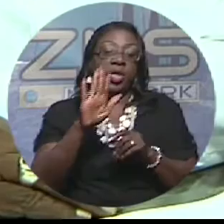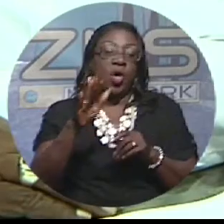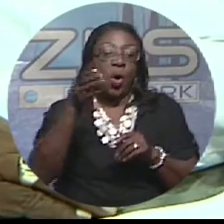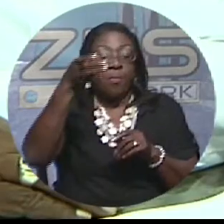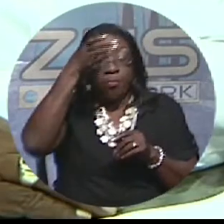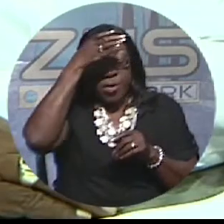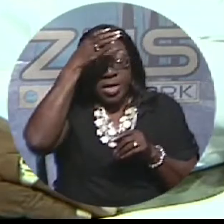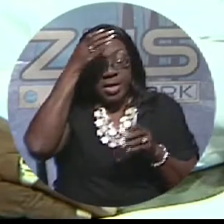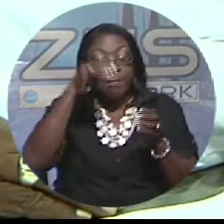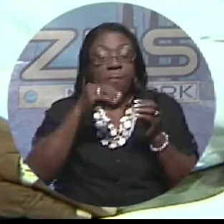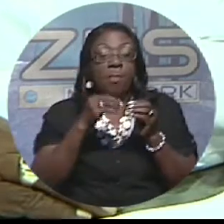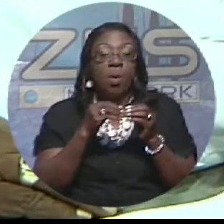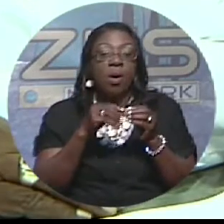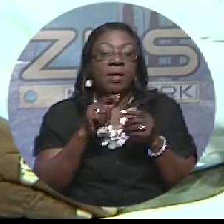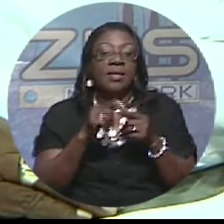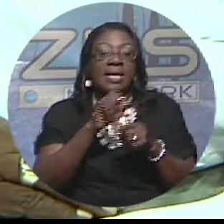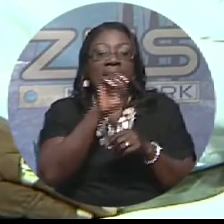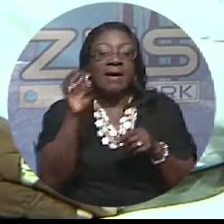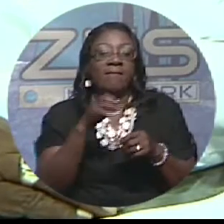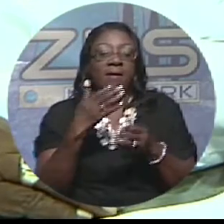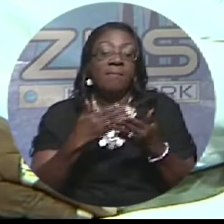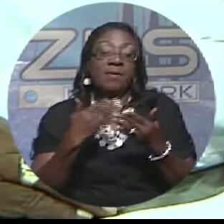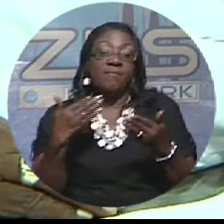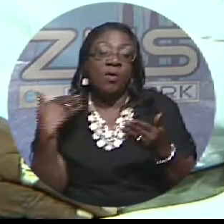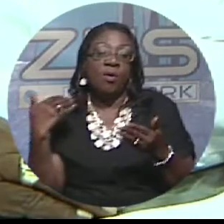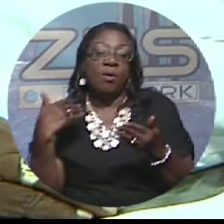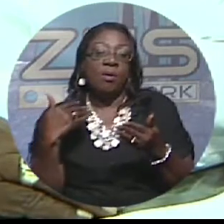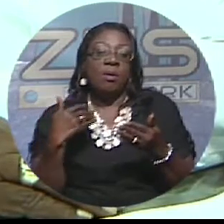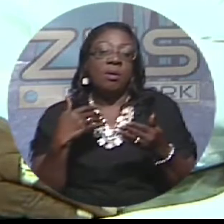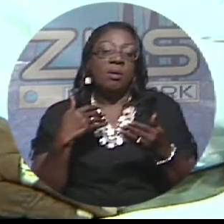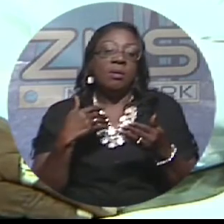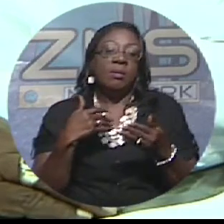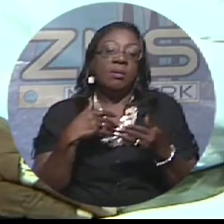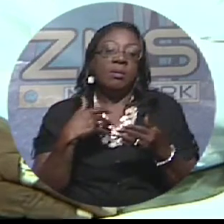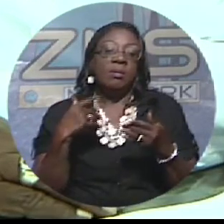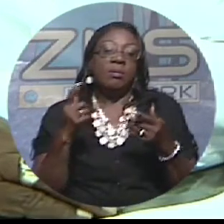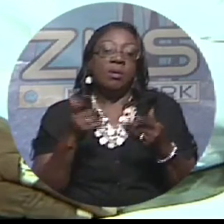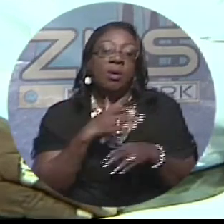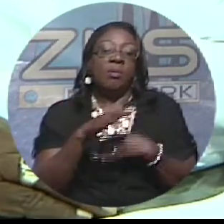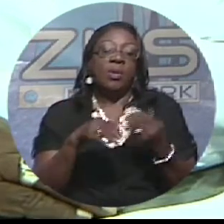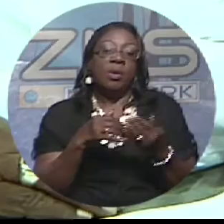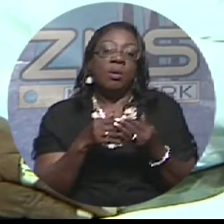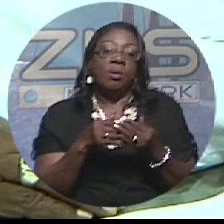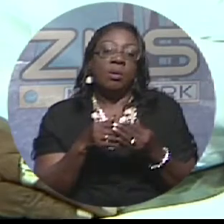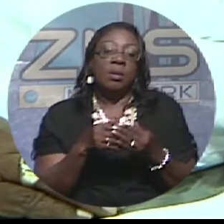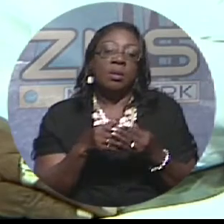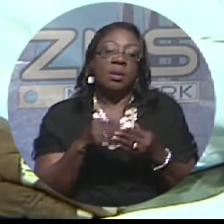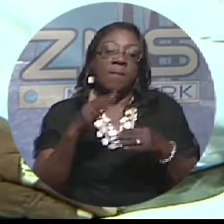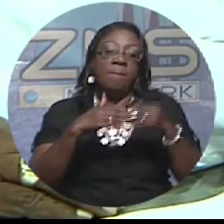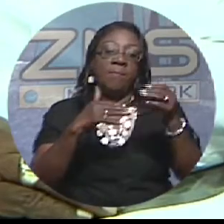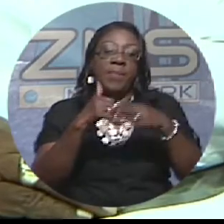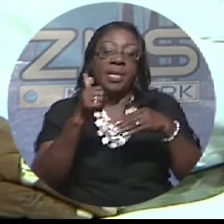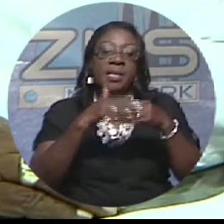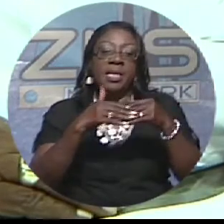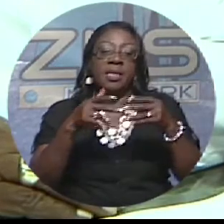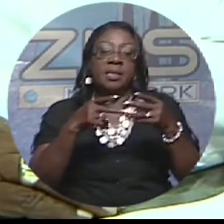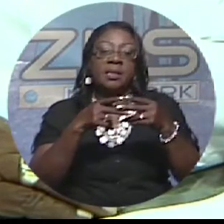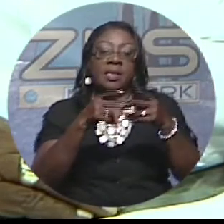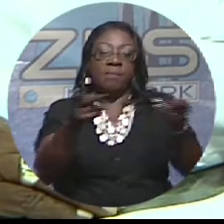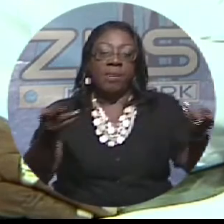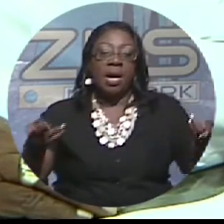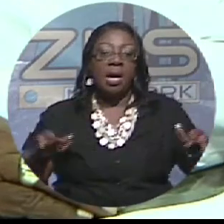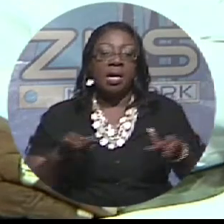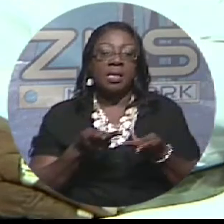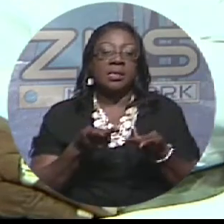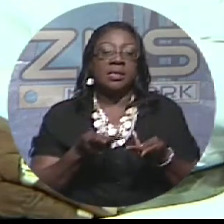brain more than ever before, because there's a lot of holes, there's a lot of buildings, there's a lot of parks